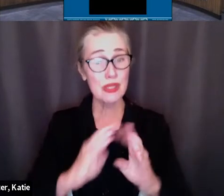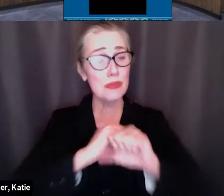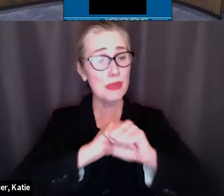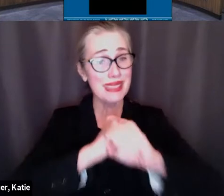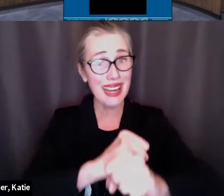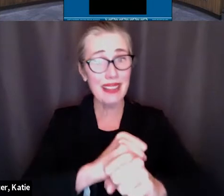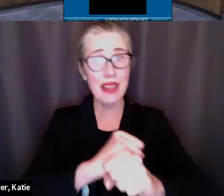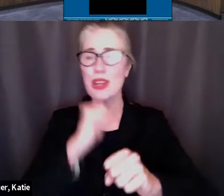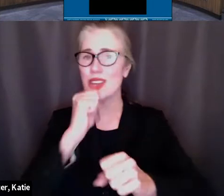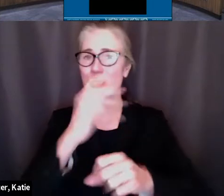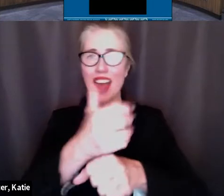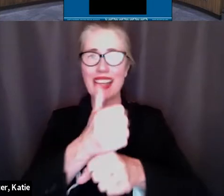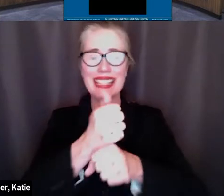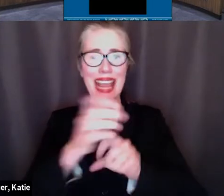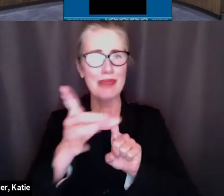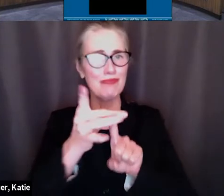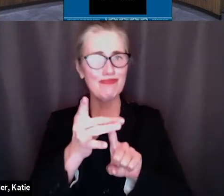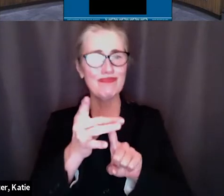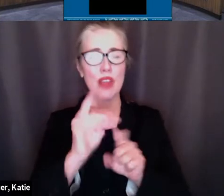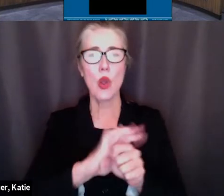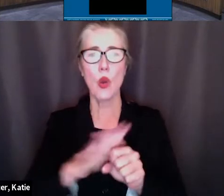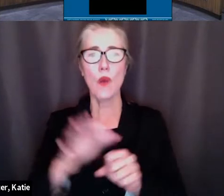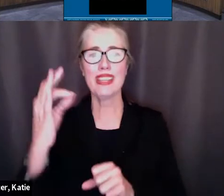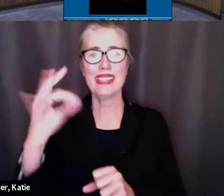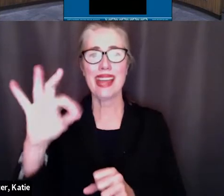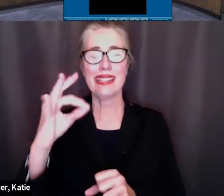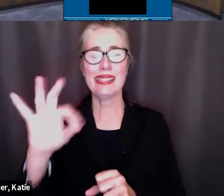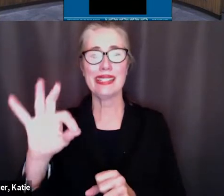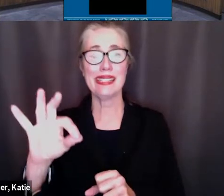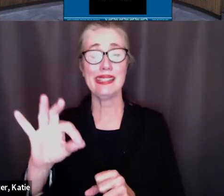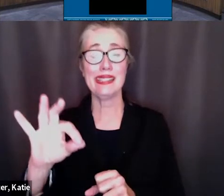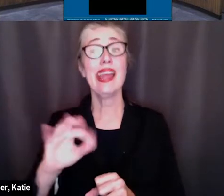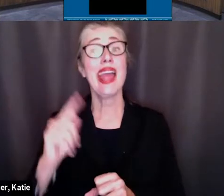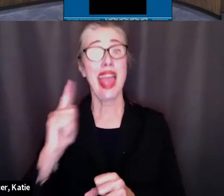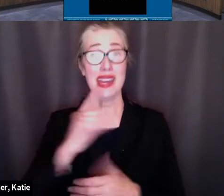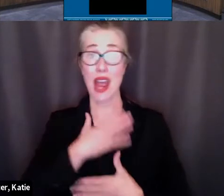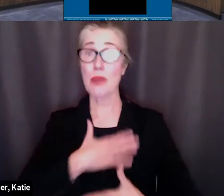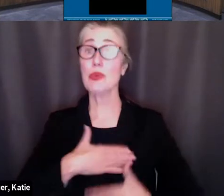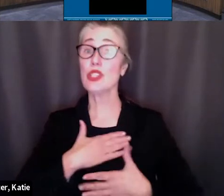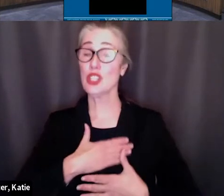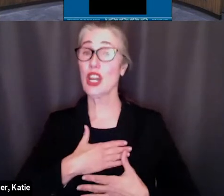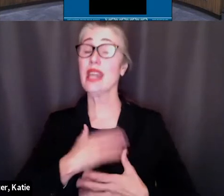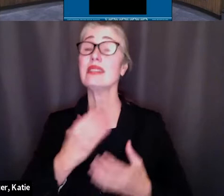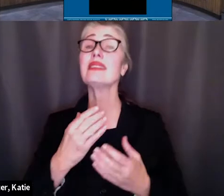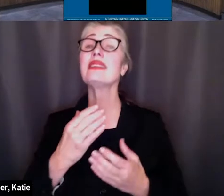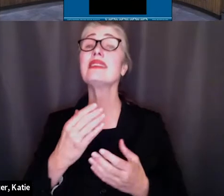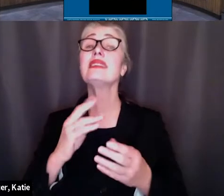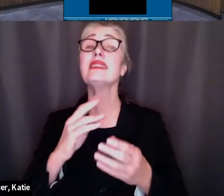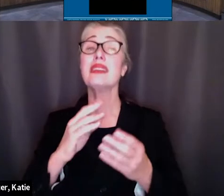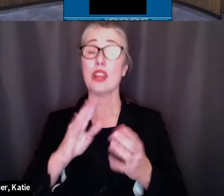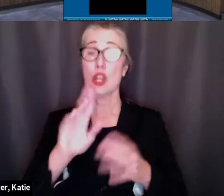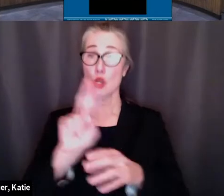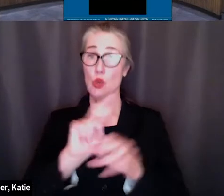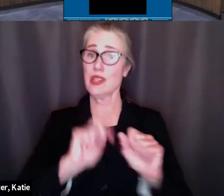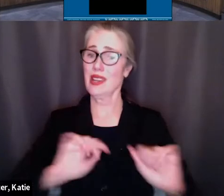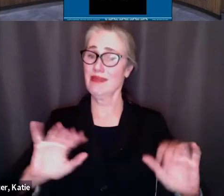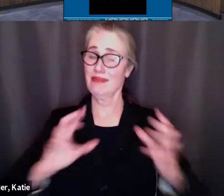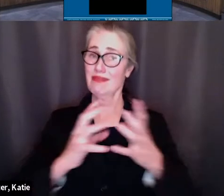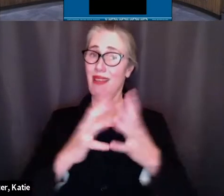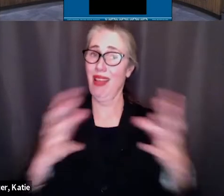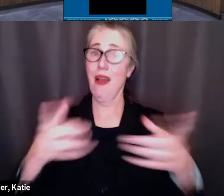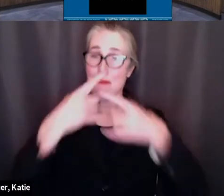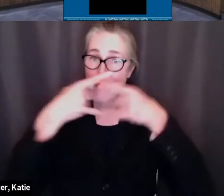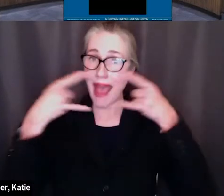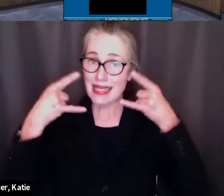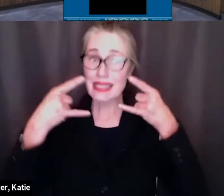i also appreciate the um the wide use of masks and the availability of n95 masks because it's very important